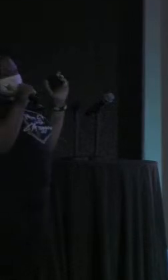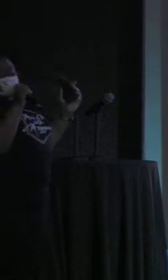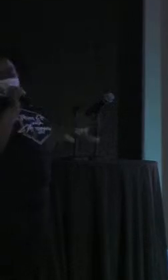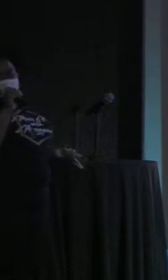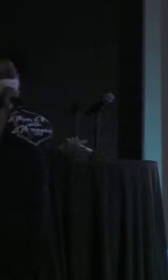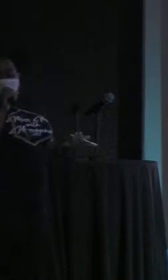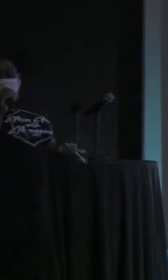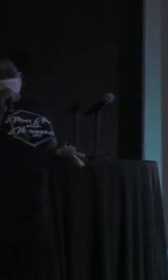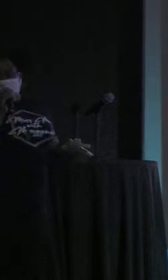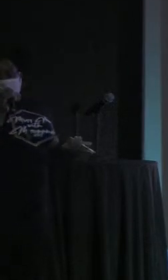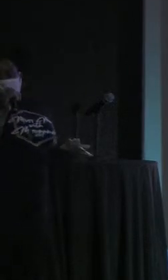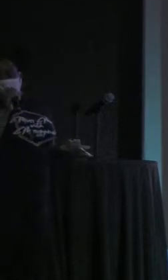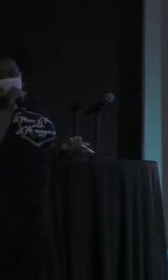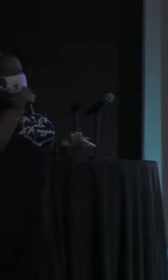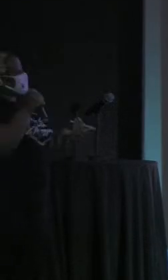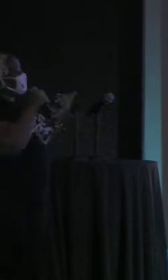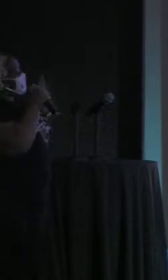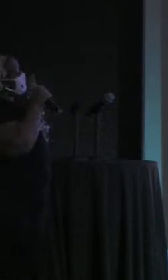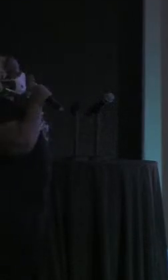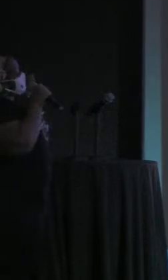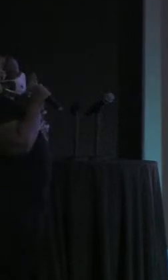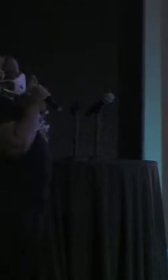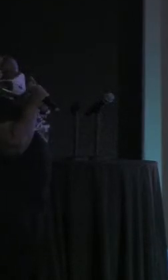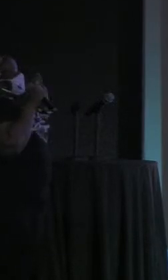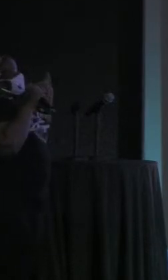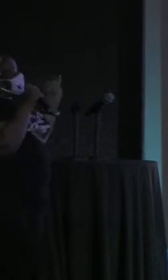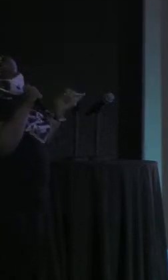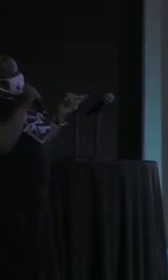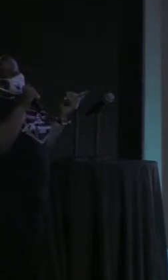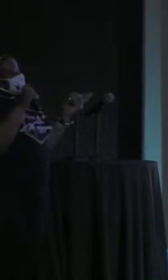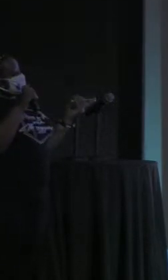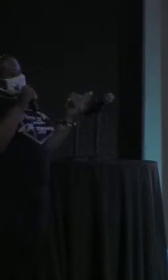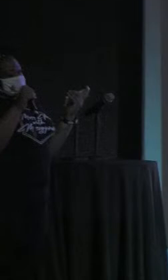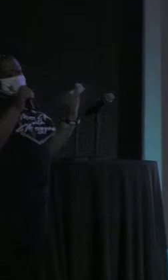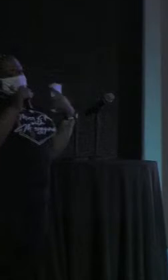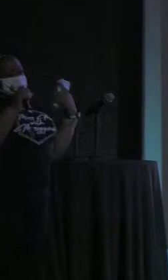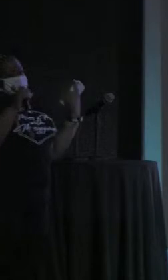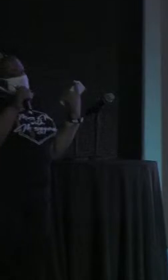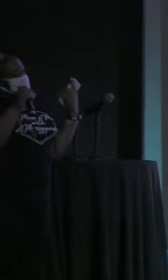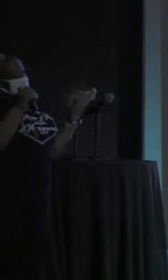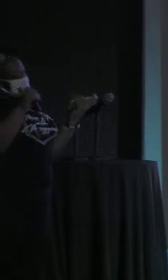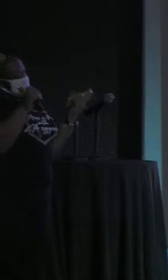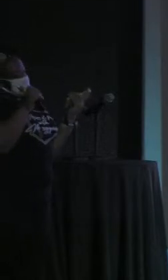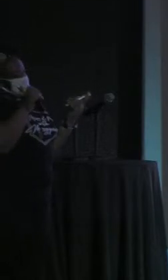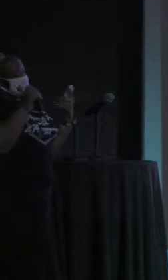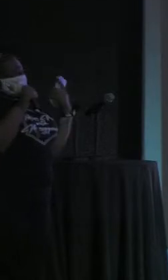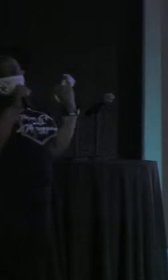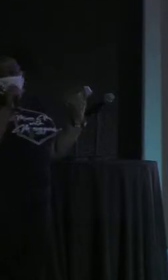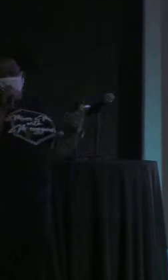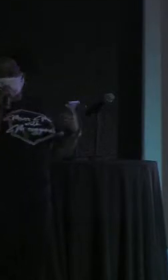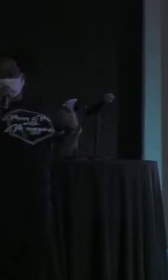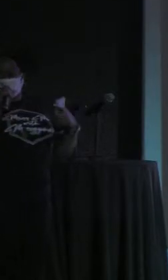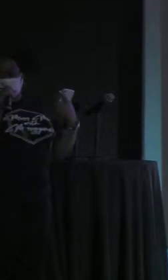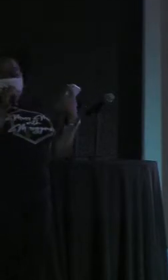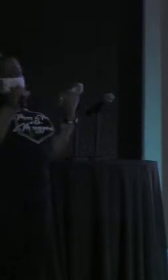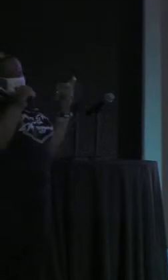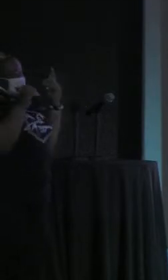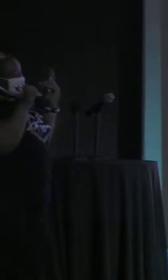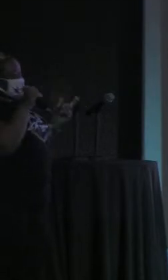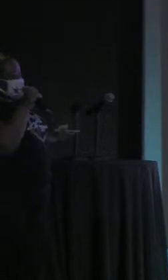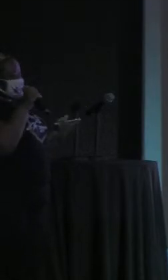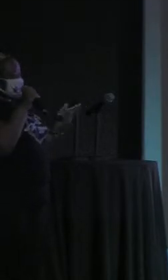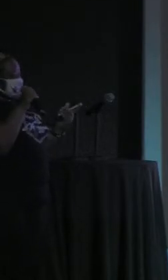You can just be, and that's plenty. We got, I am no longer accepting the things I cannot change. I am changing the things I